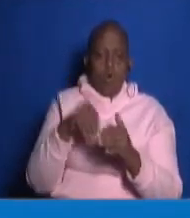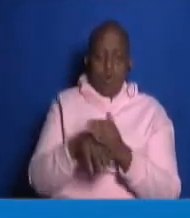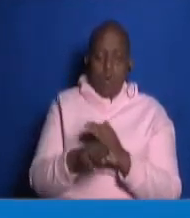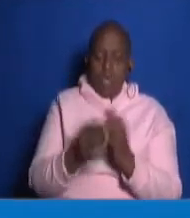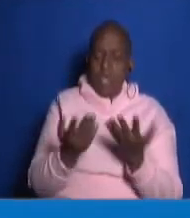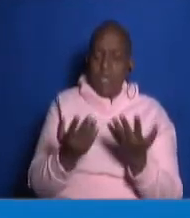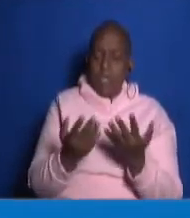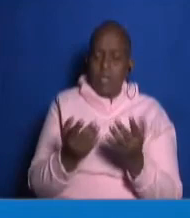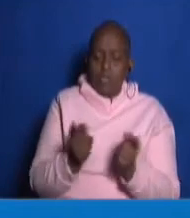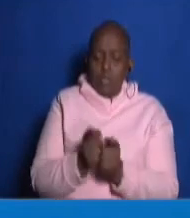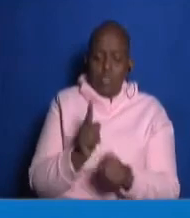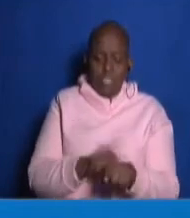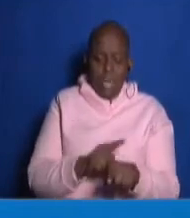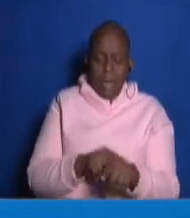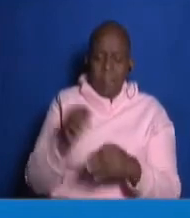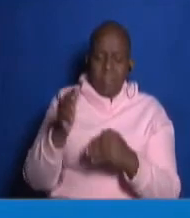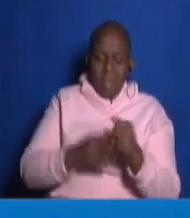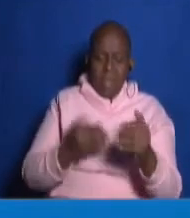years you've done crusades.